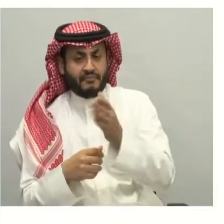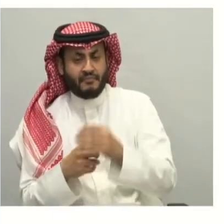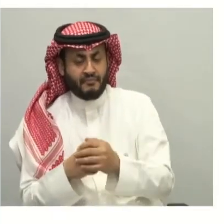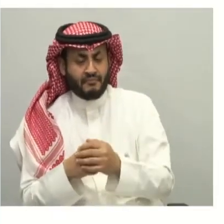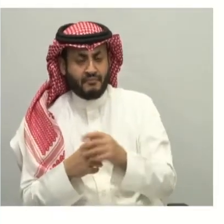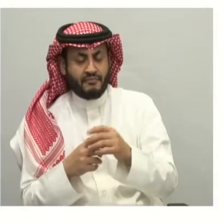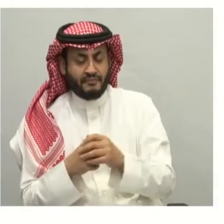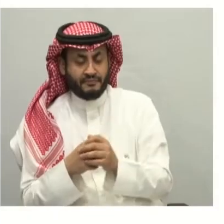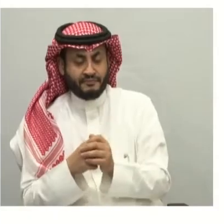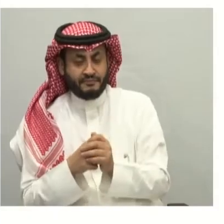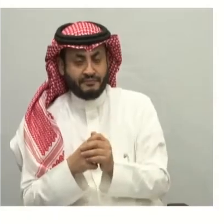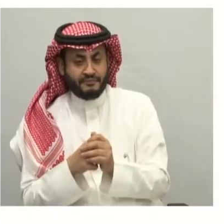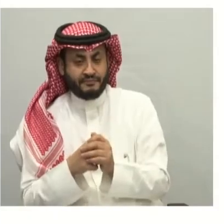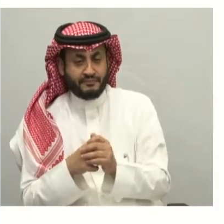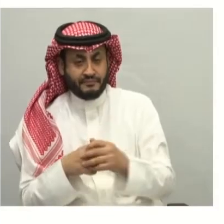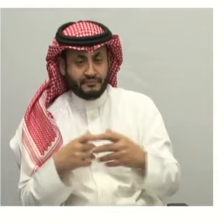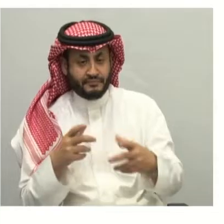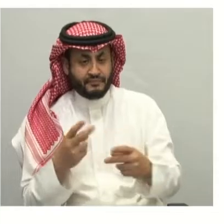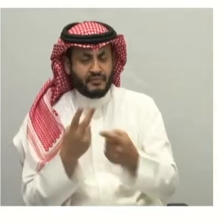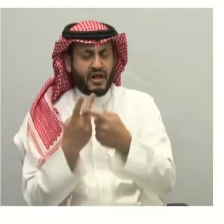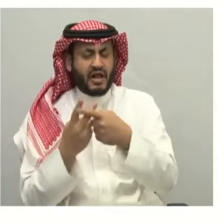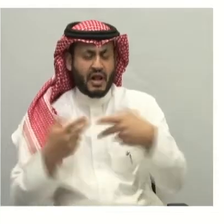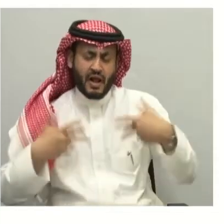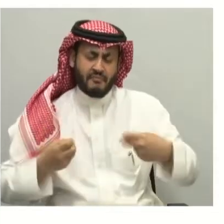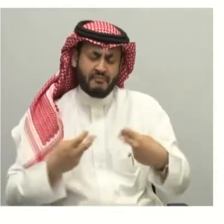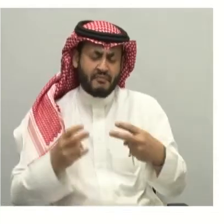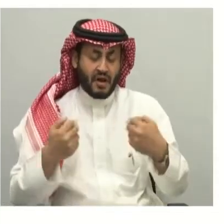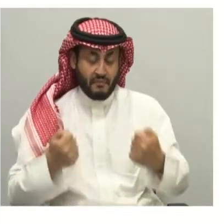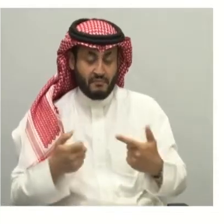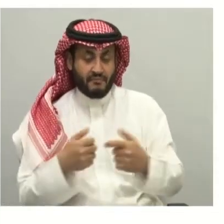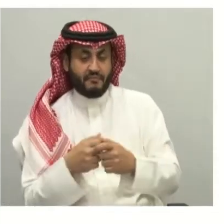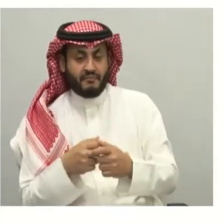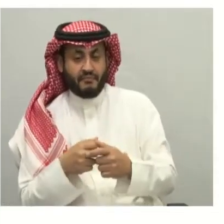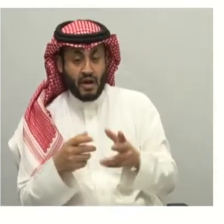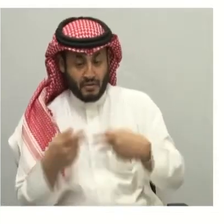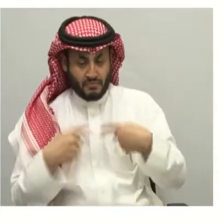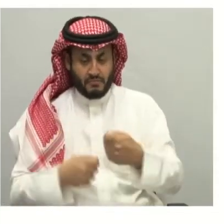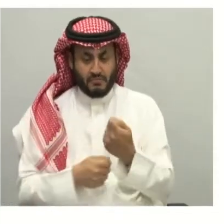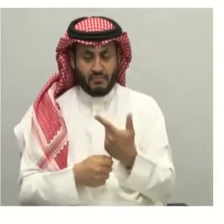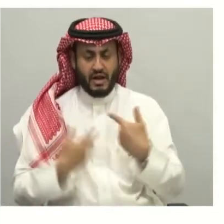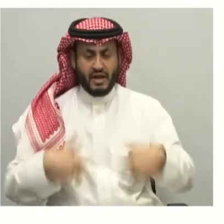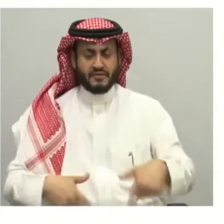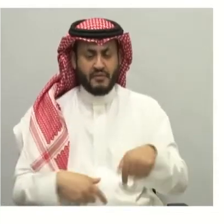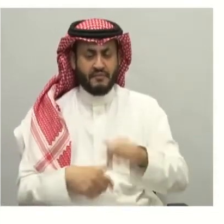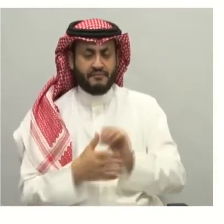dark blue suit. The clothes I have are too casual for an interview. I need something more formal.